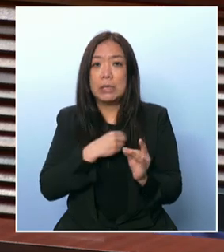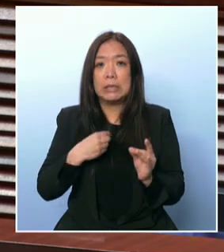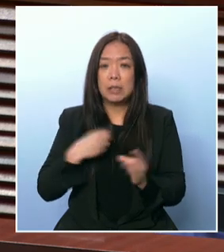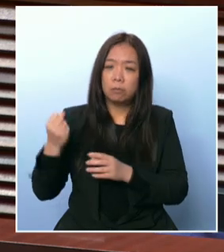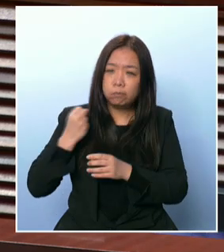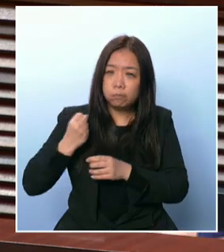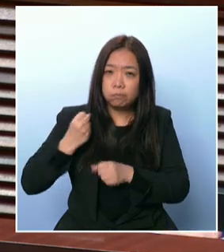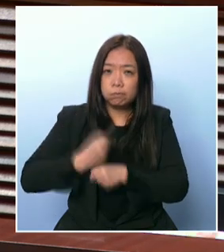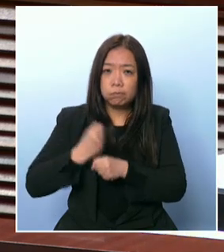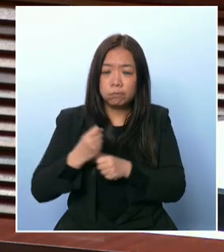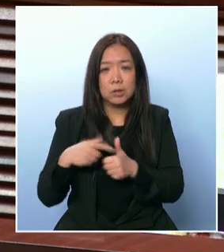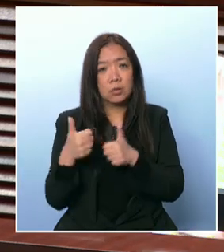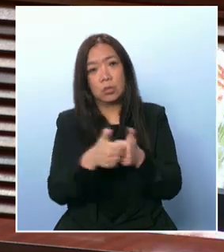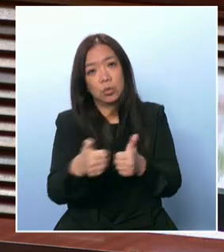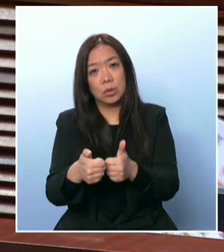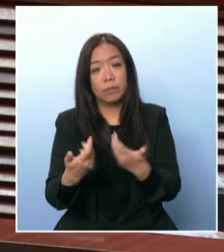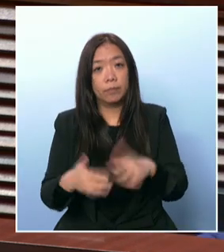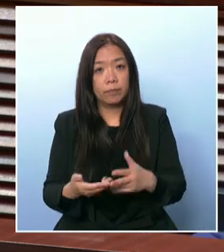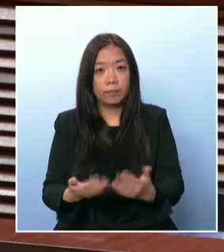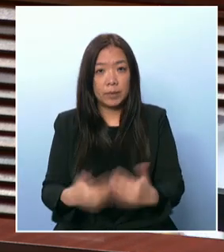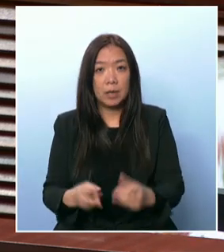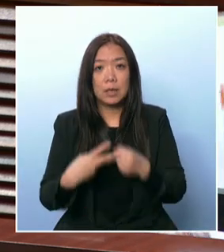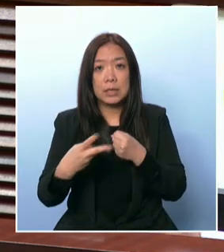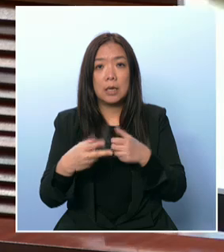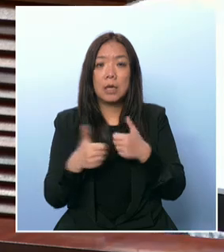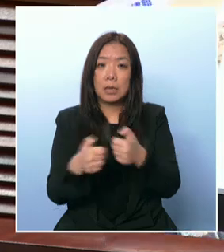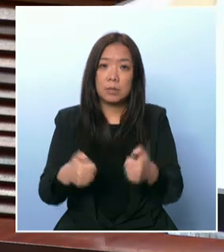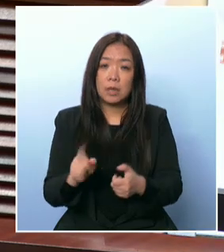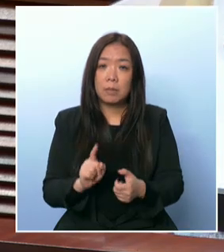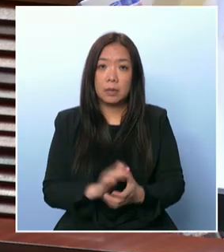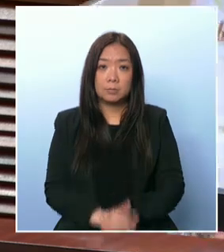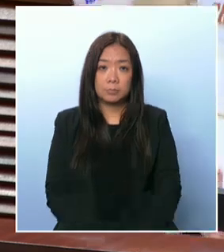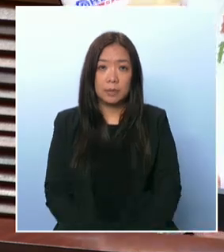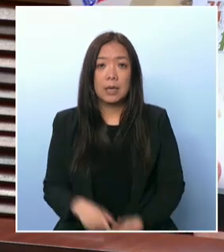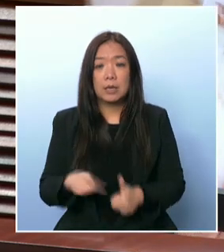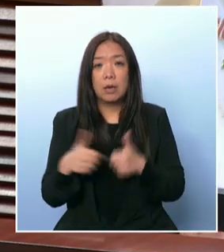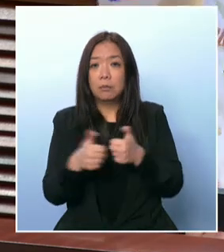I thank the team, including the Permanent Secretary and also Dr. Zhang.